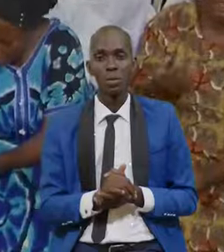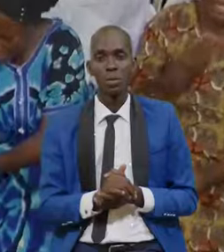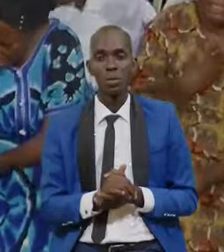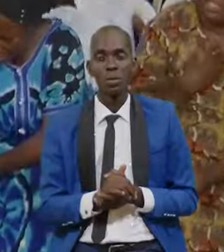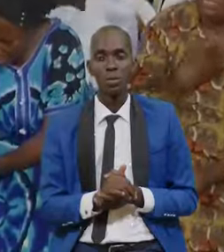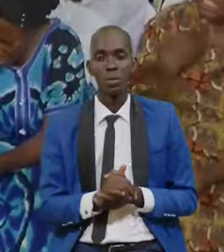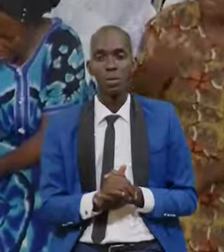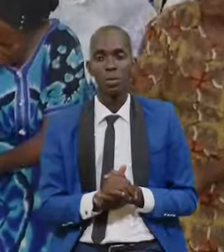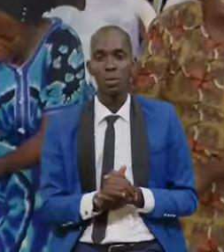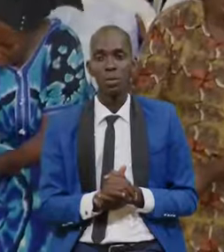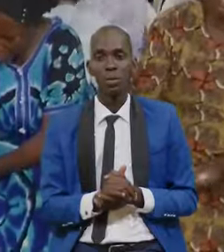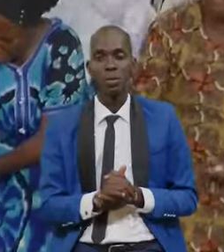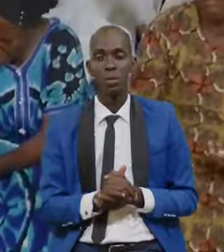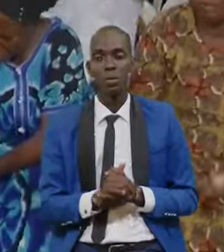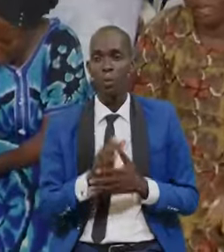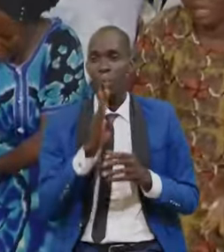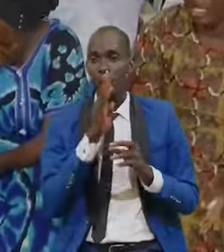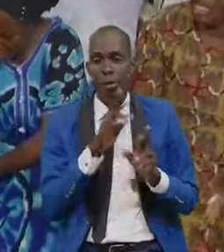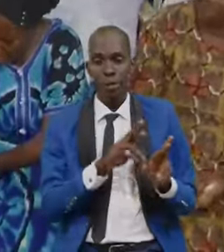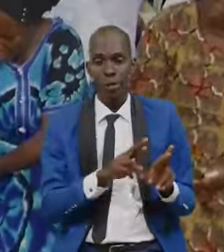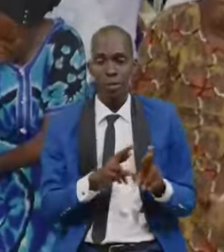Get ready now.